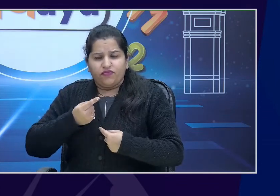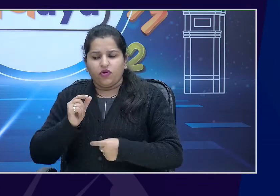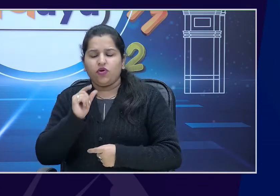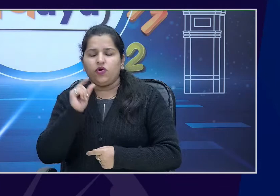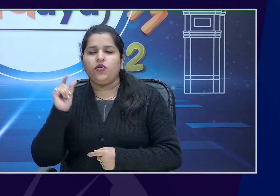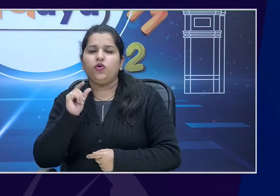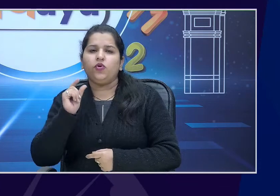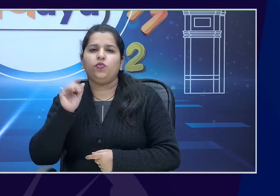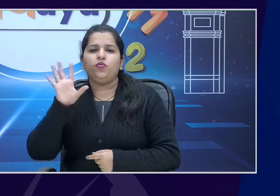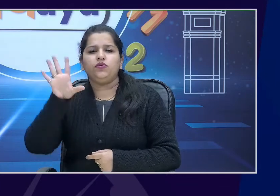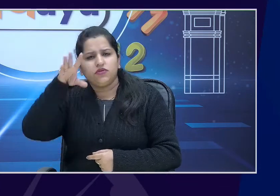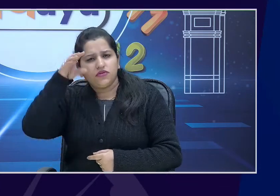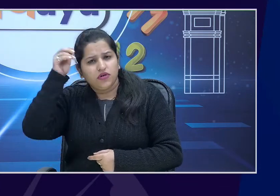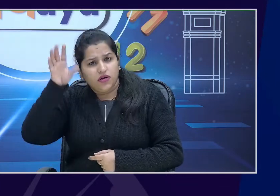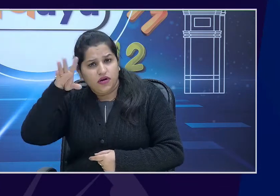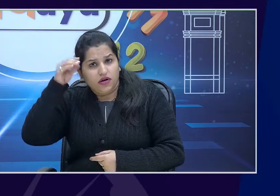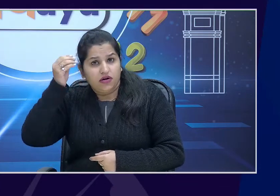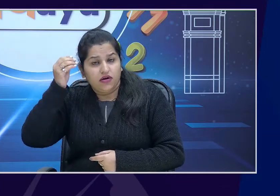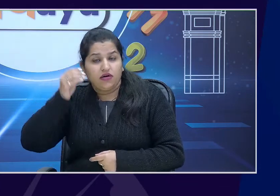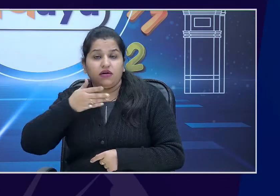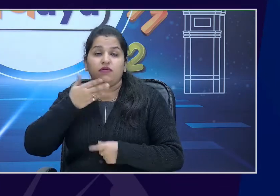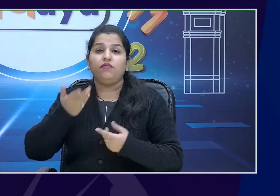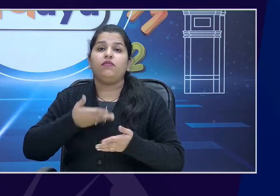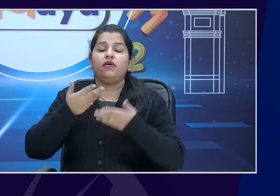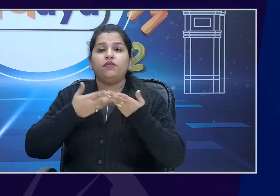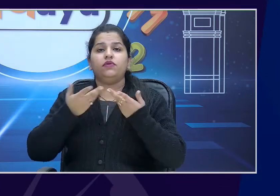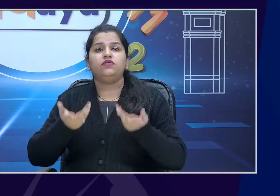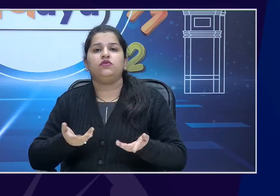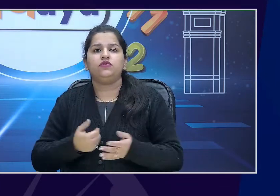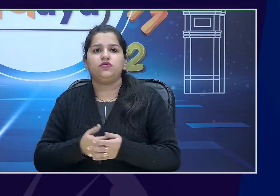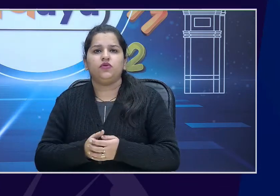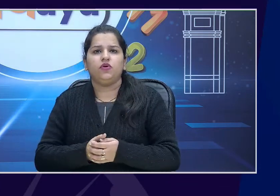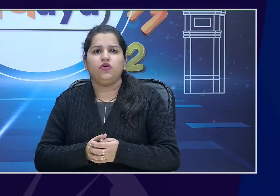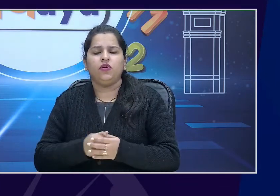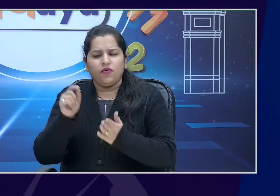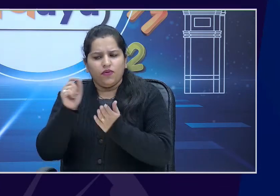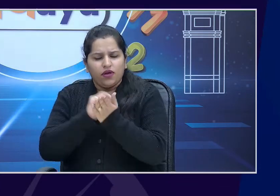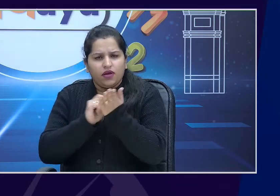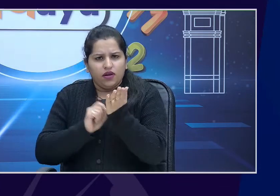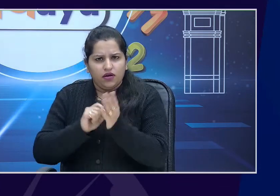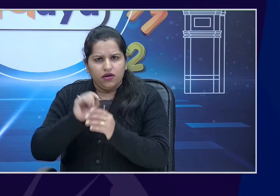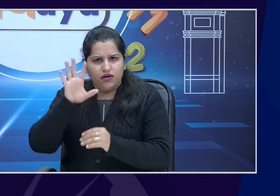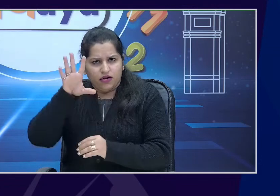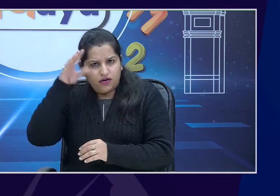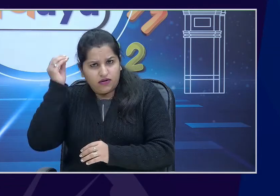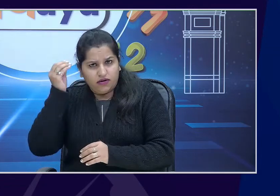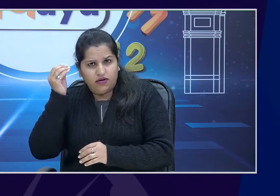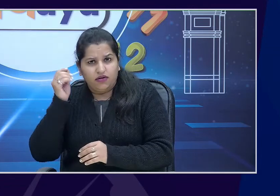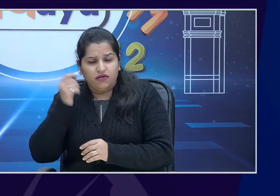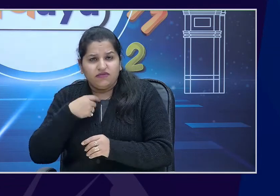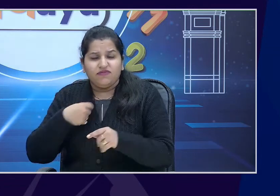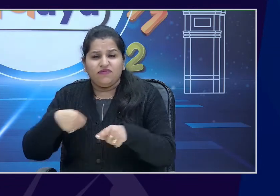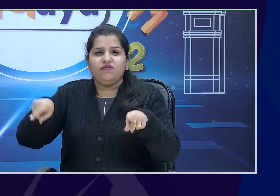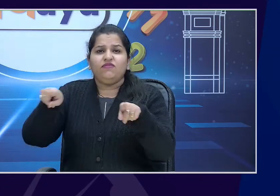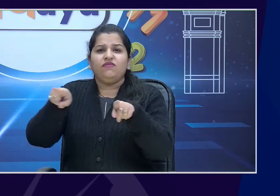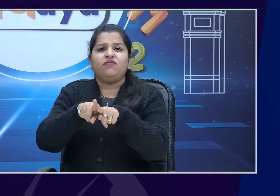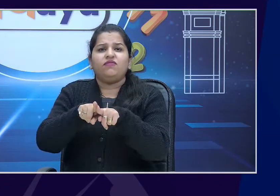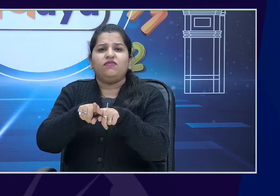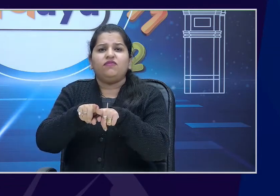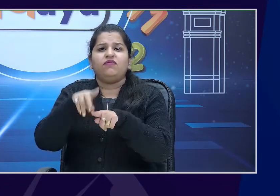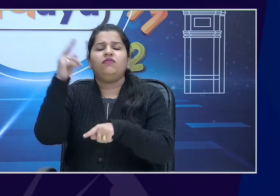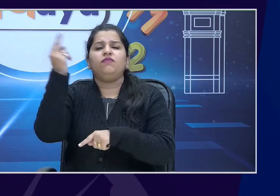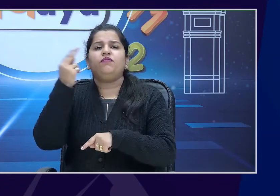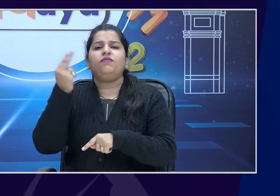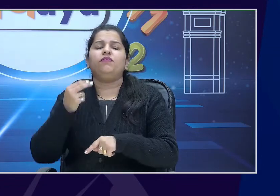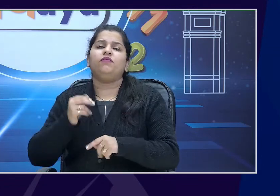for learning purpose also. We can learn and write. We can write notes in the diary. Then we can draw